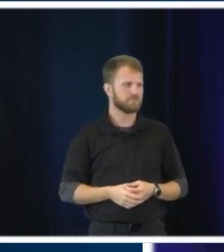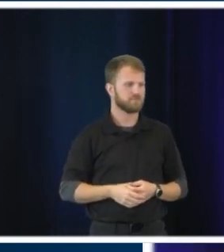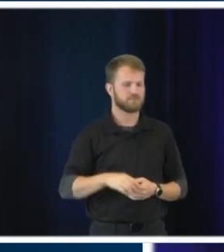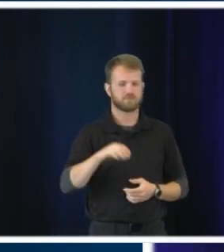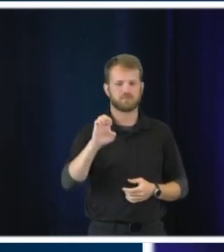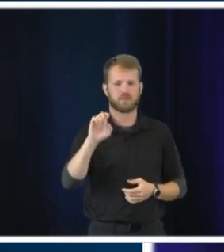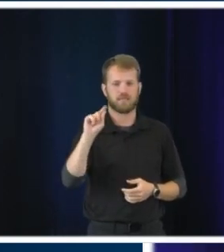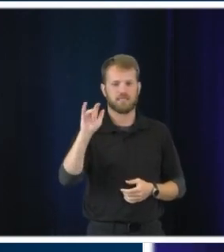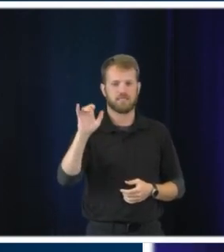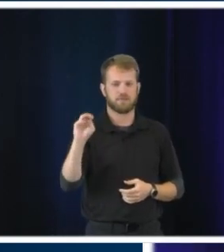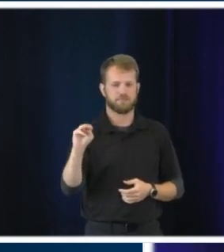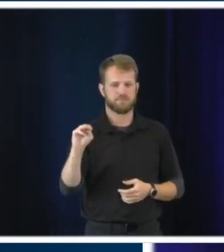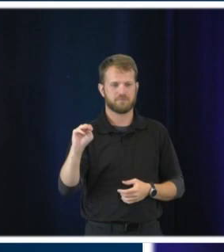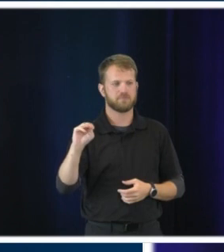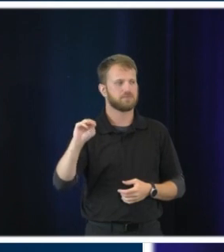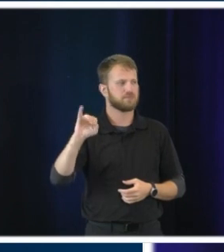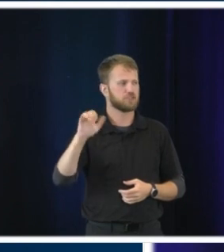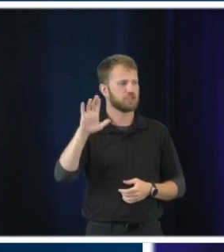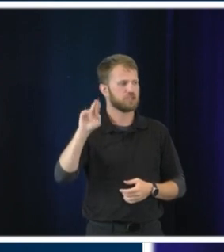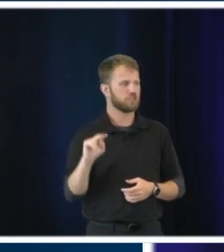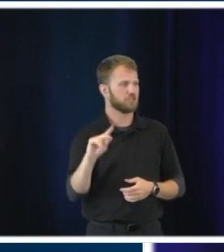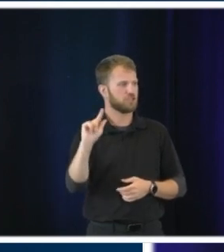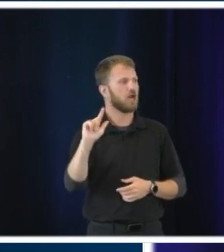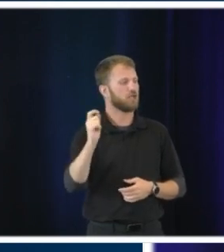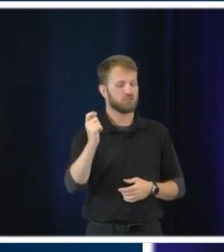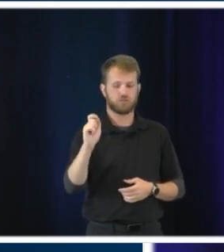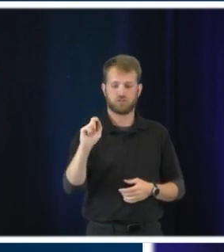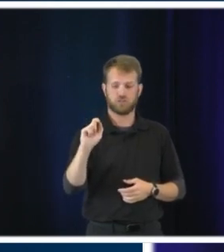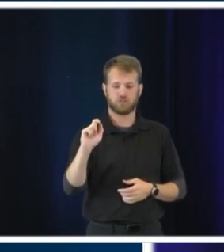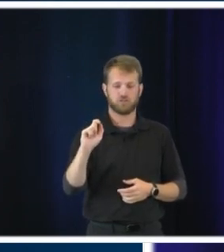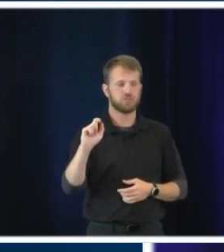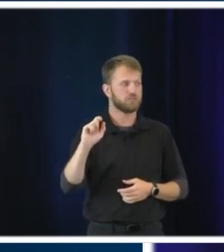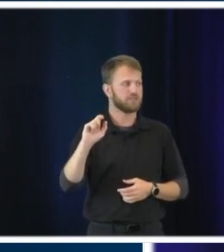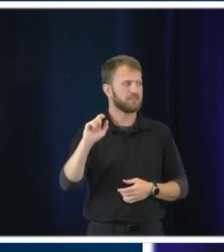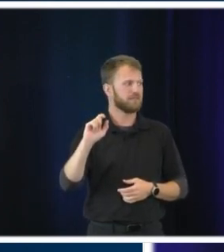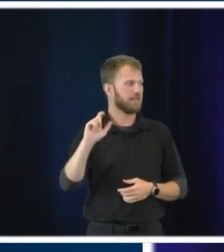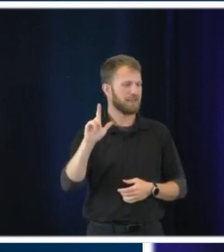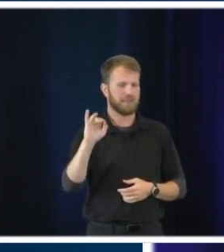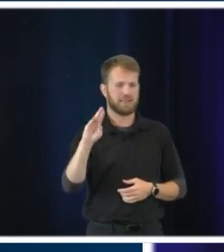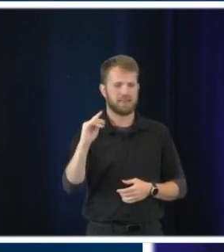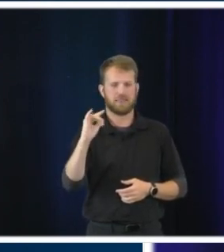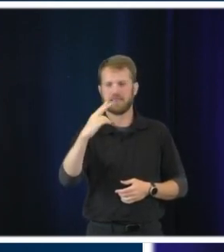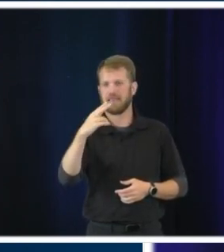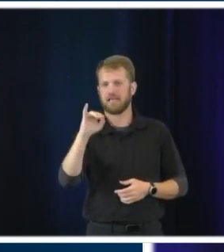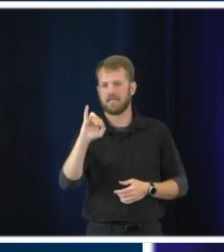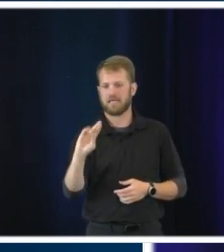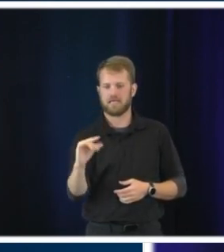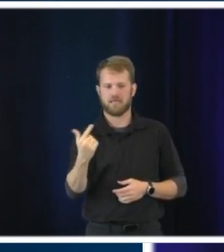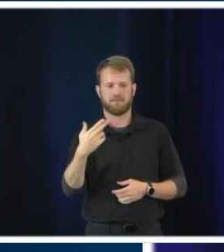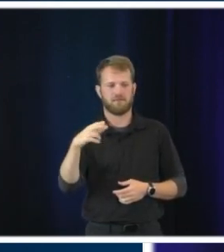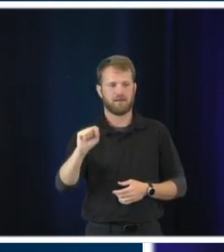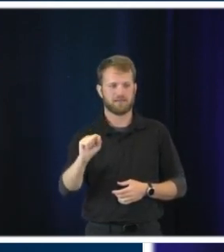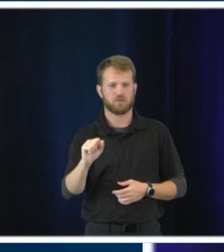Ecom Judge attends Licking Heights Middle School and is in the eighth grade.